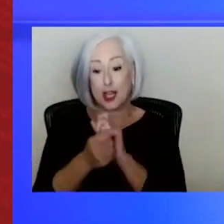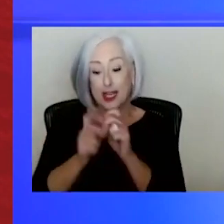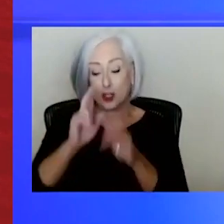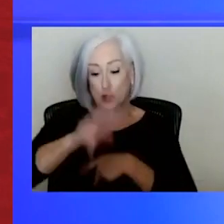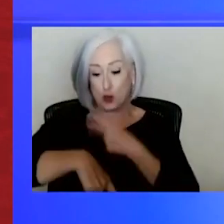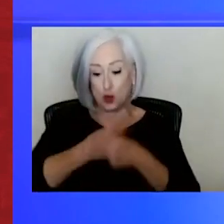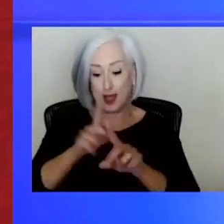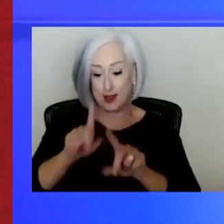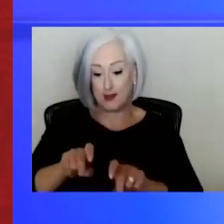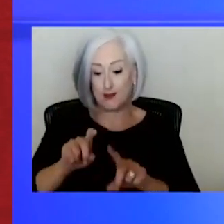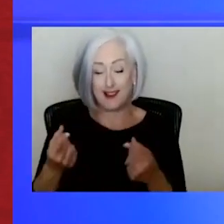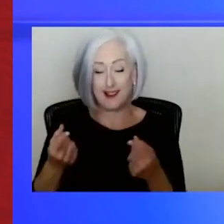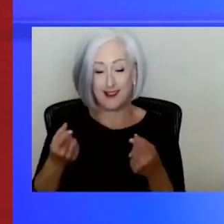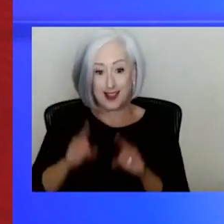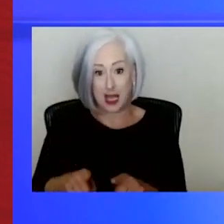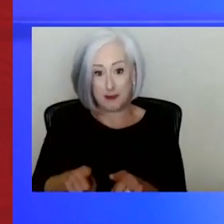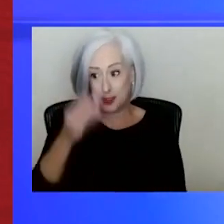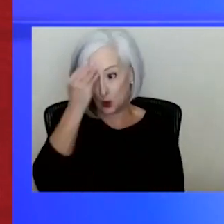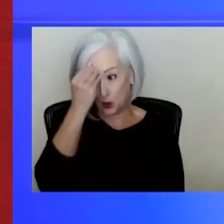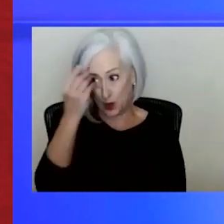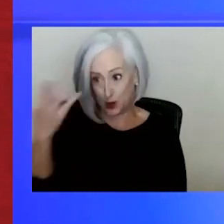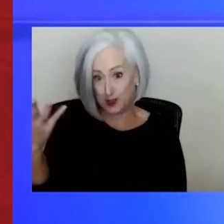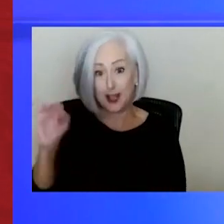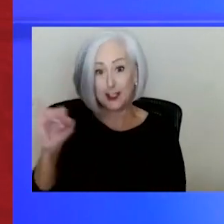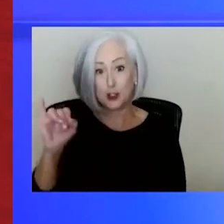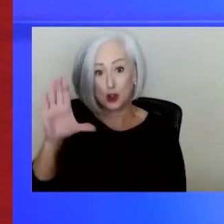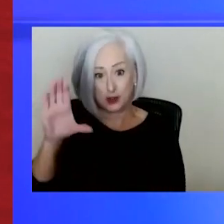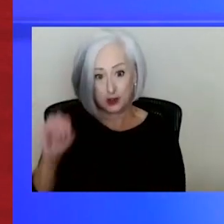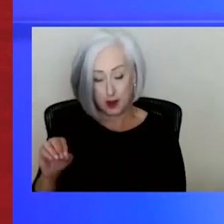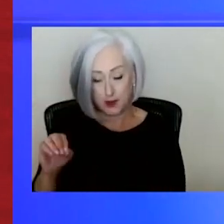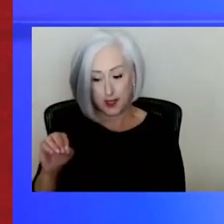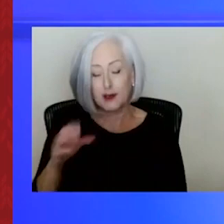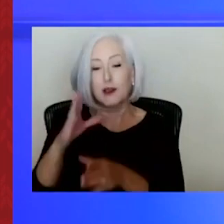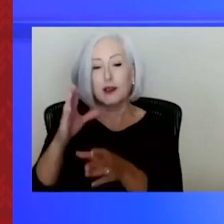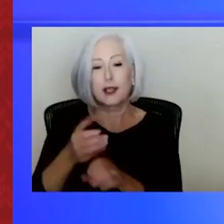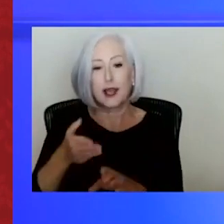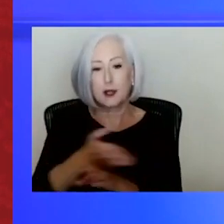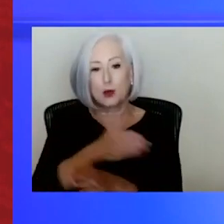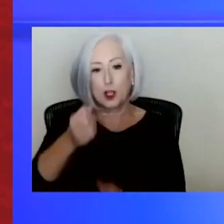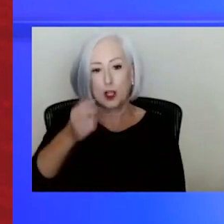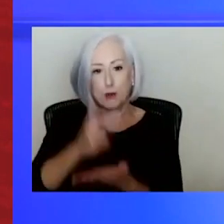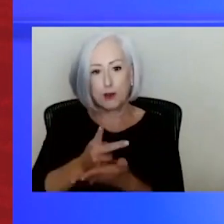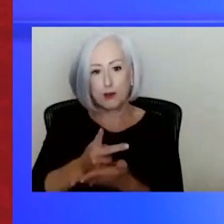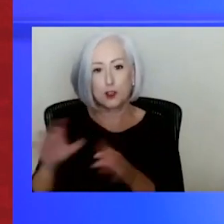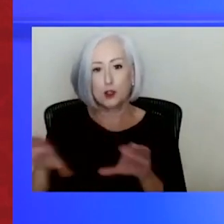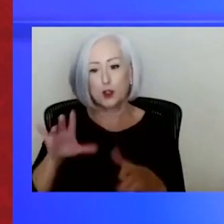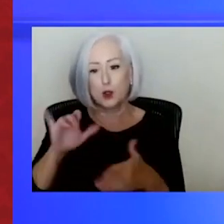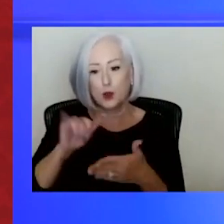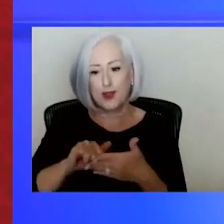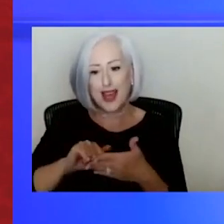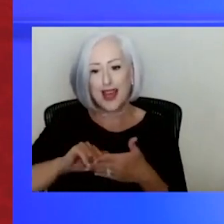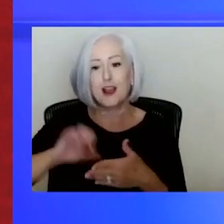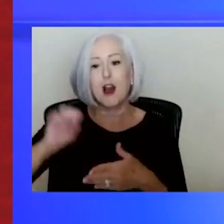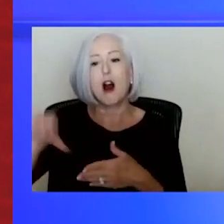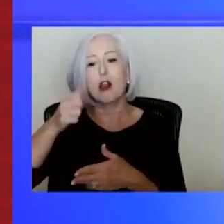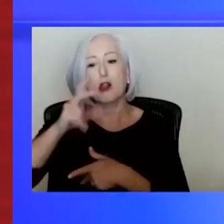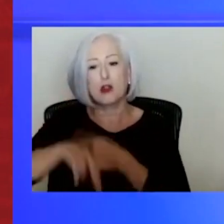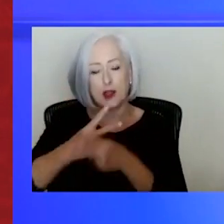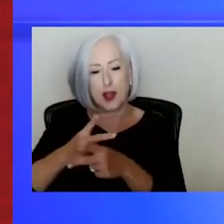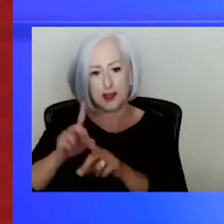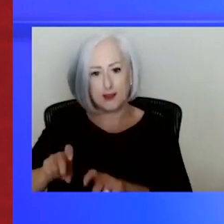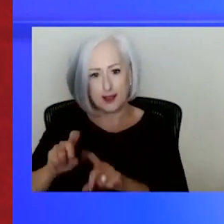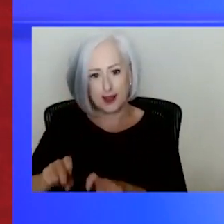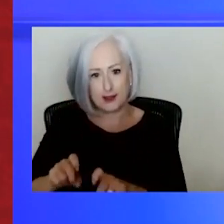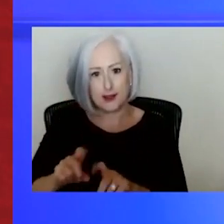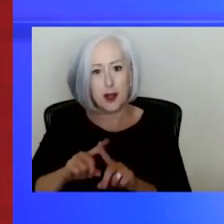typically then notify the insurance company and get pre-approval to do the study. But because of the rapidity of this crisis,